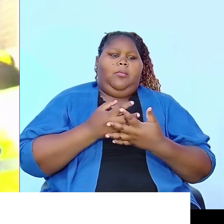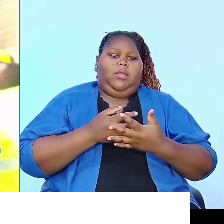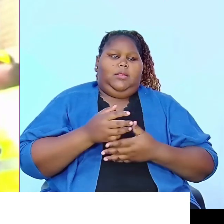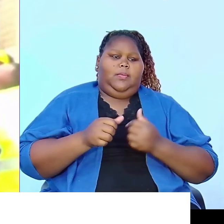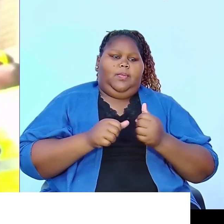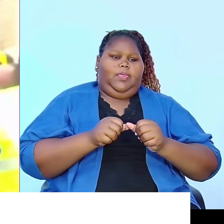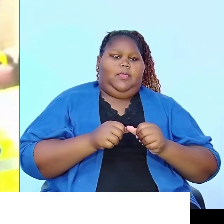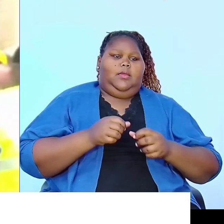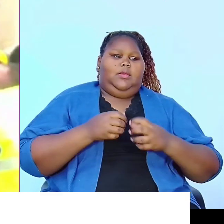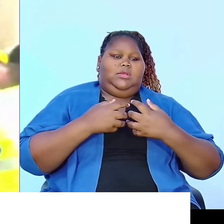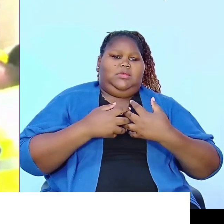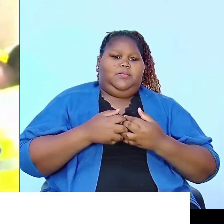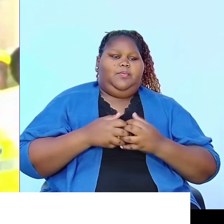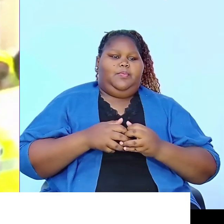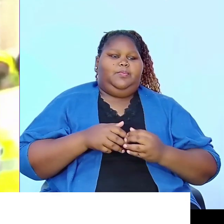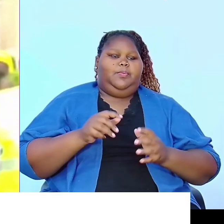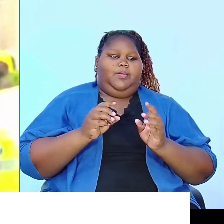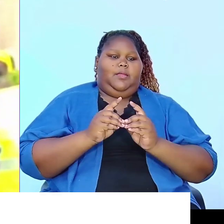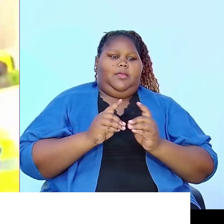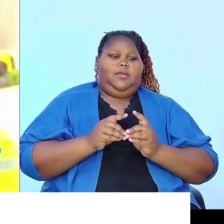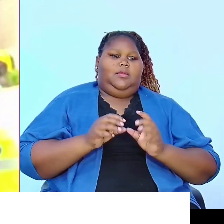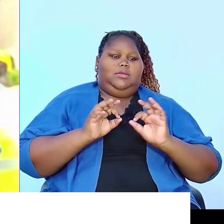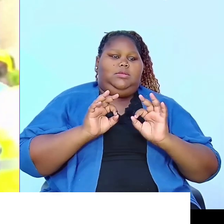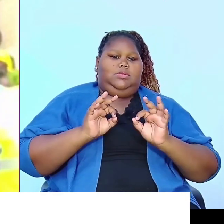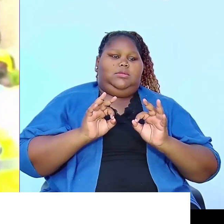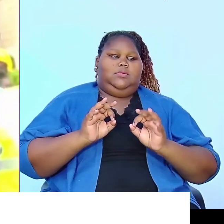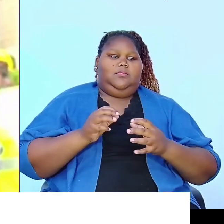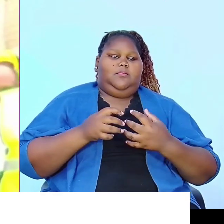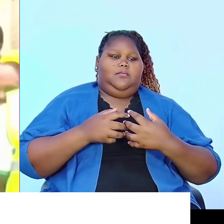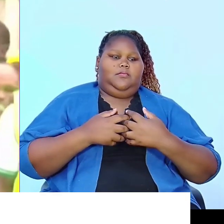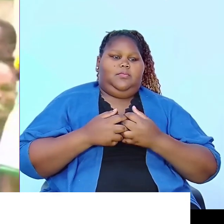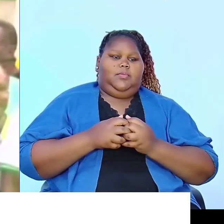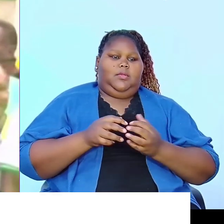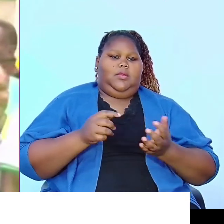maneno ya smart engineering and digital technology.